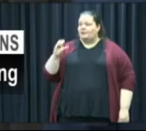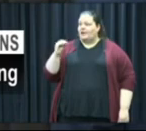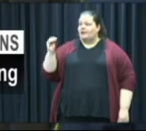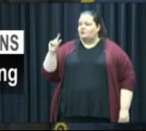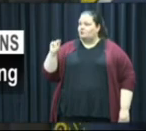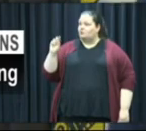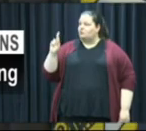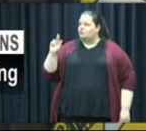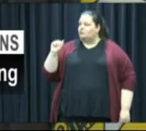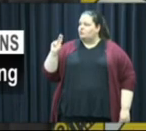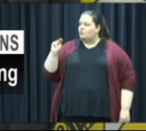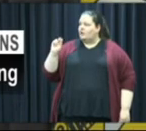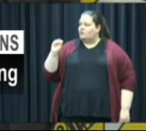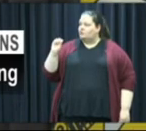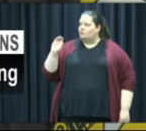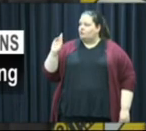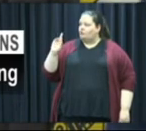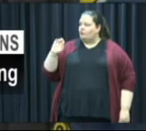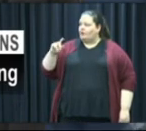Hi, the question is for Premier Higgs.